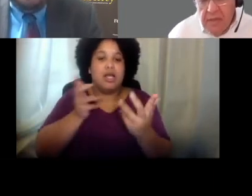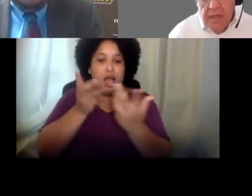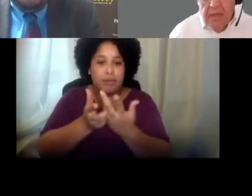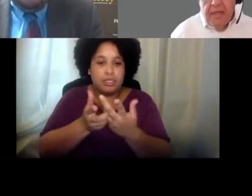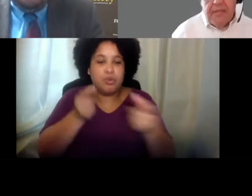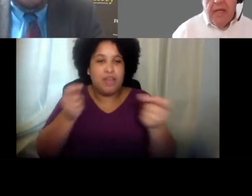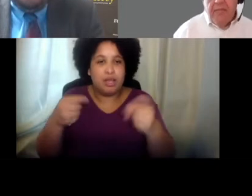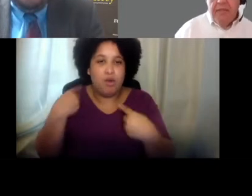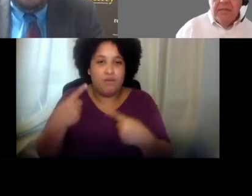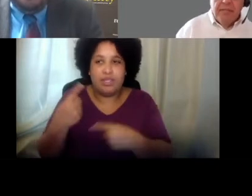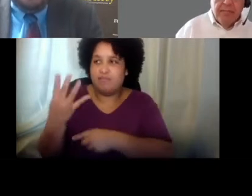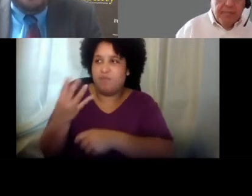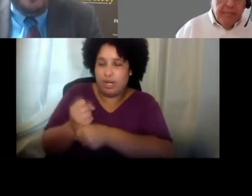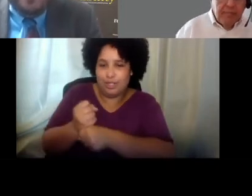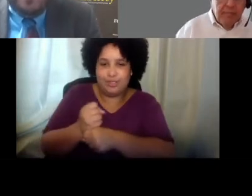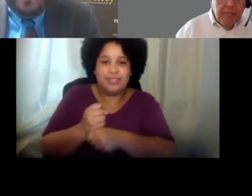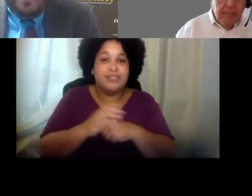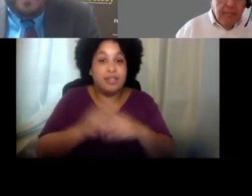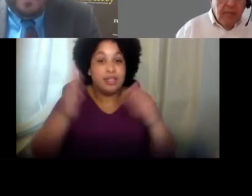years. Next slide, please.